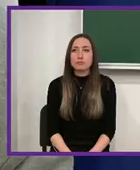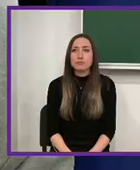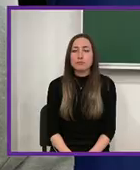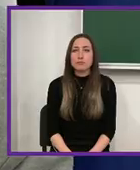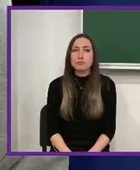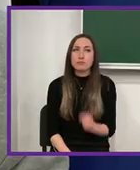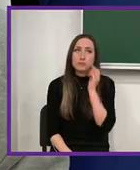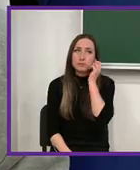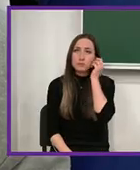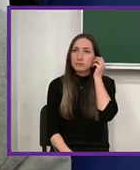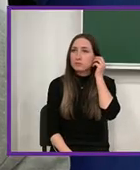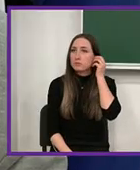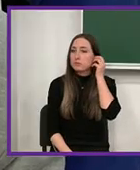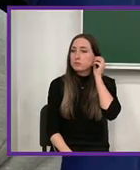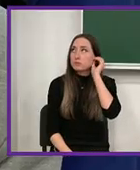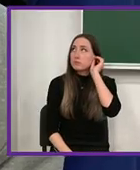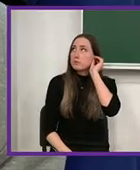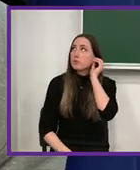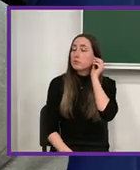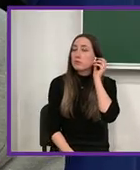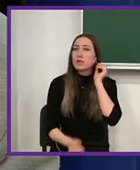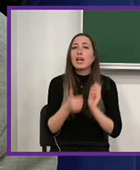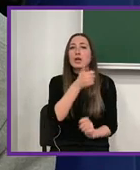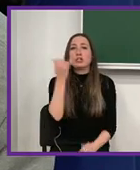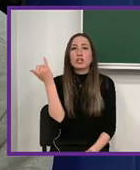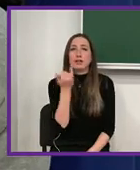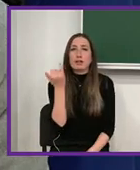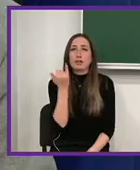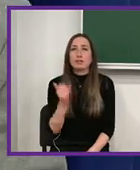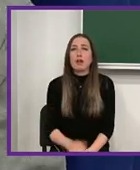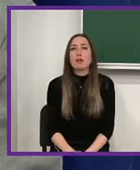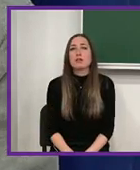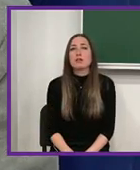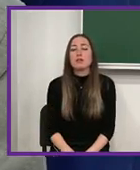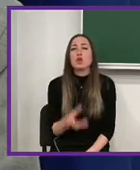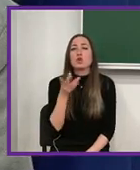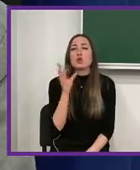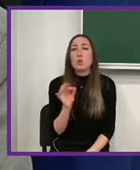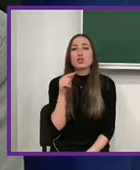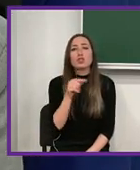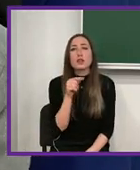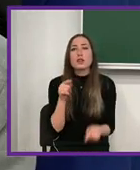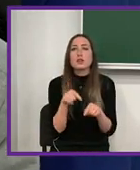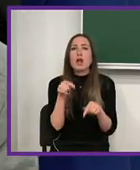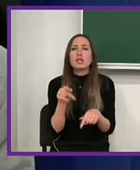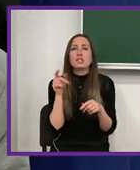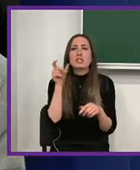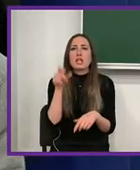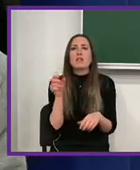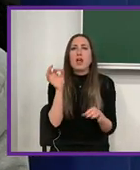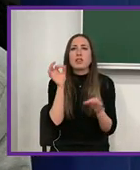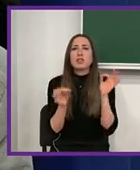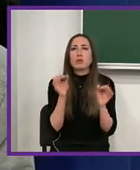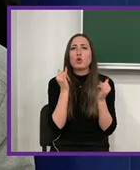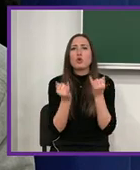Especially interesting also because, as you said, it's an area of human rights due diligence that is often not as much in focus as it